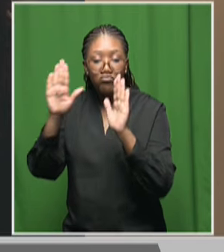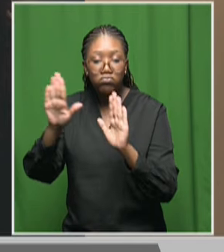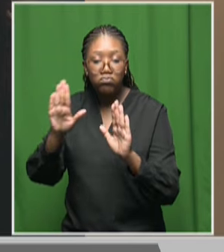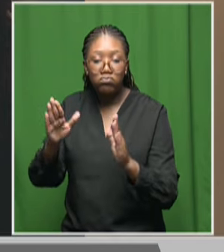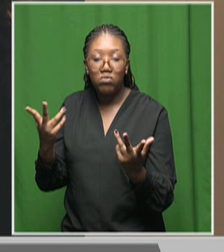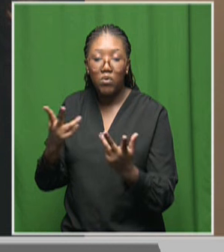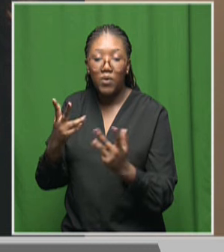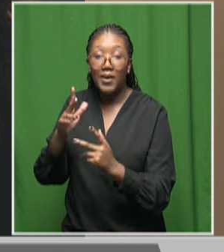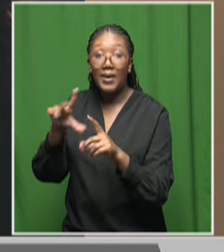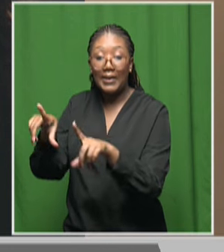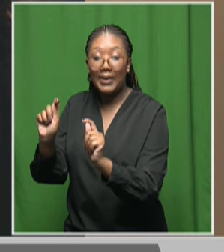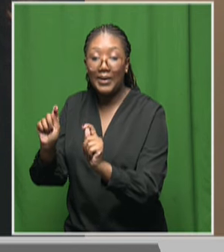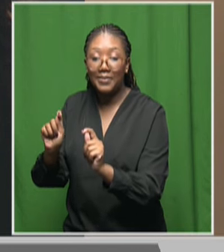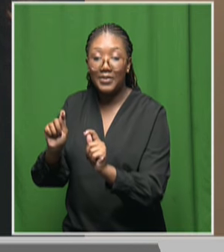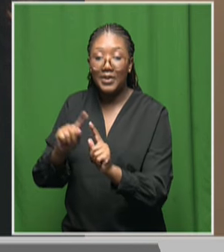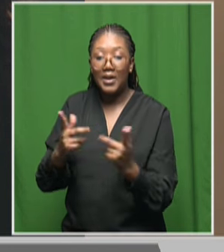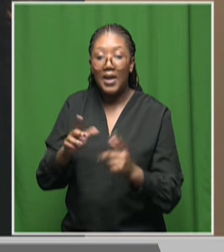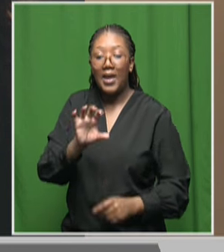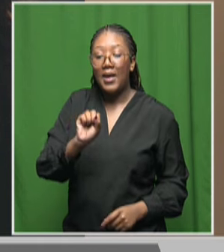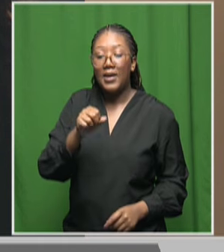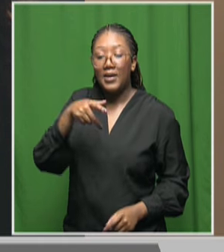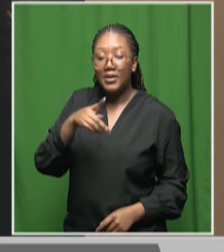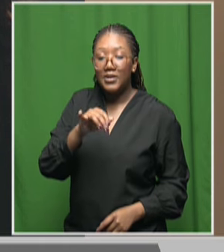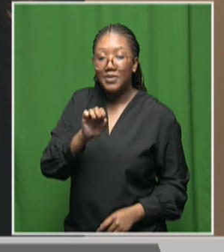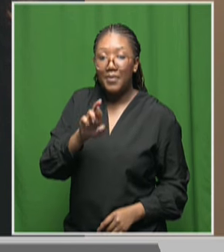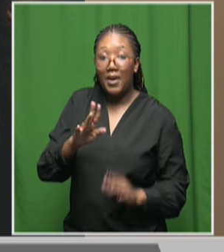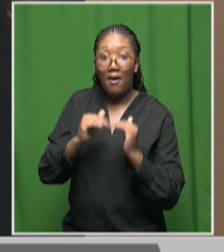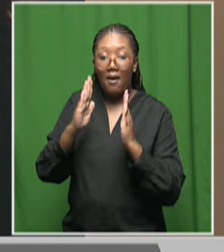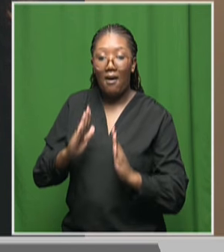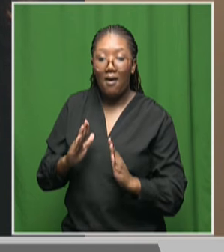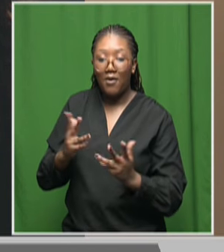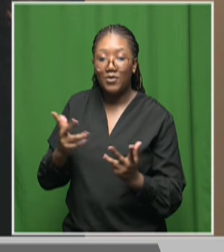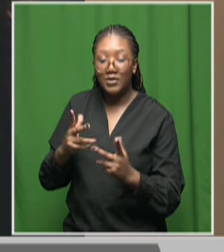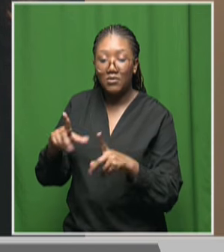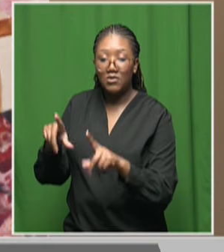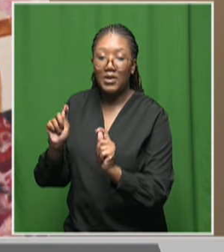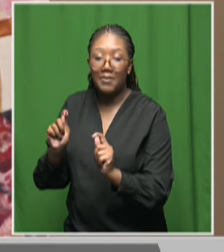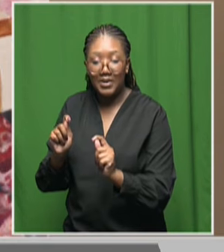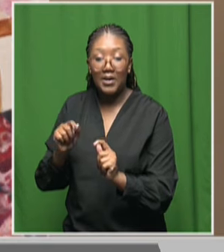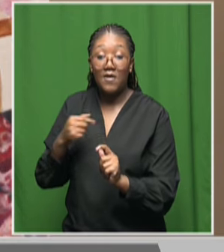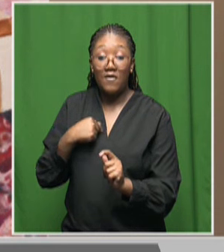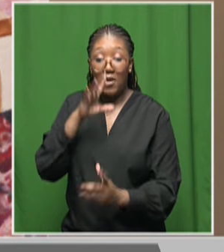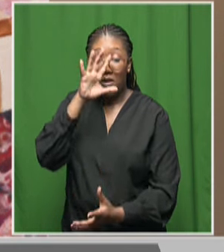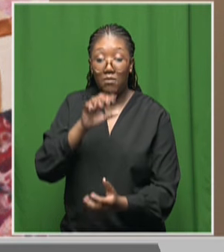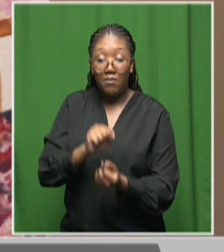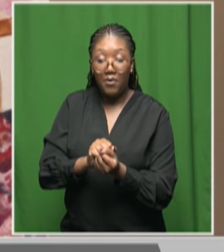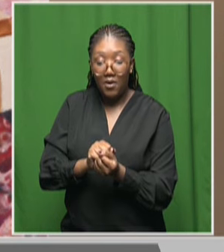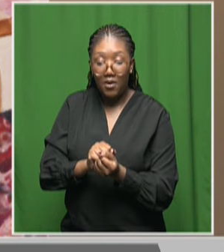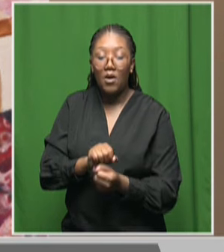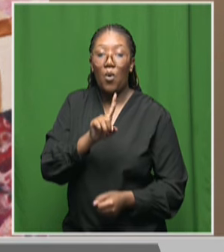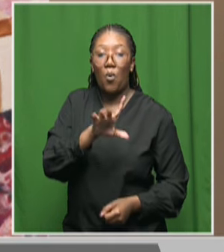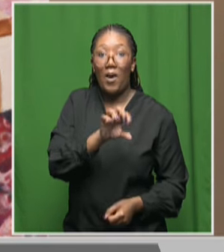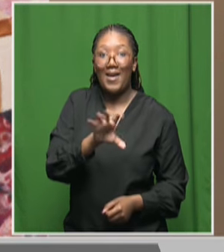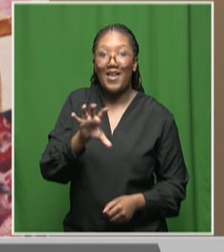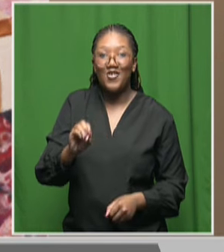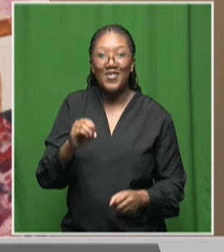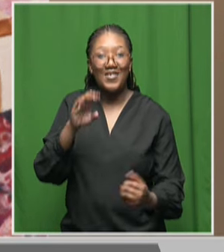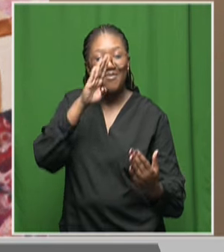the previous year, it was the Spear Arts Trust Union House. So there's a total of 100 portraits to see, but 40 just makes